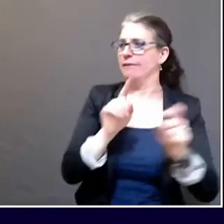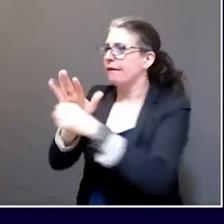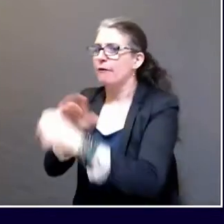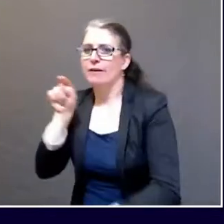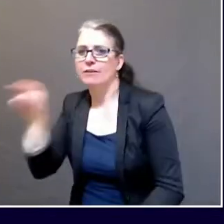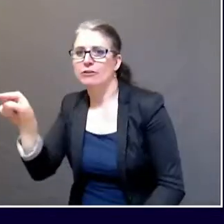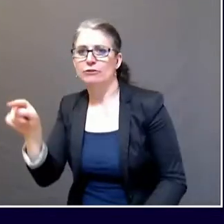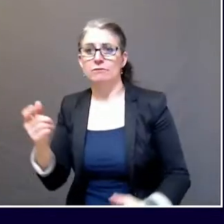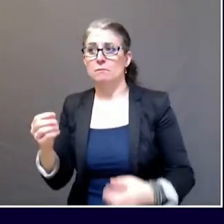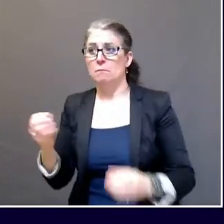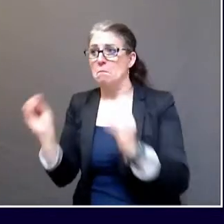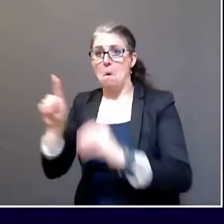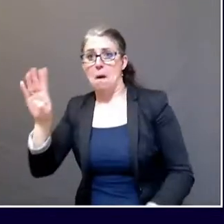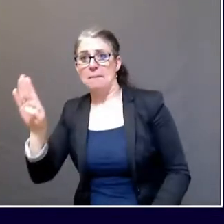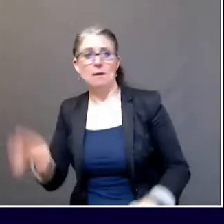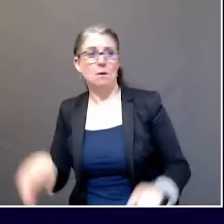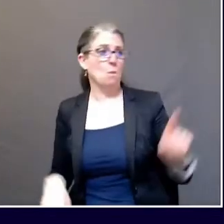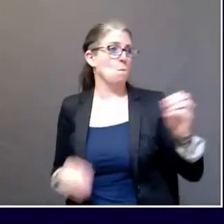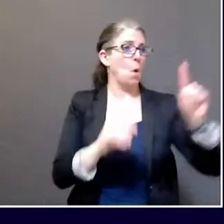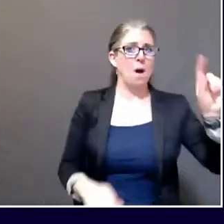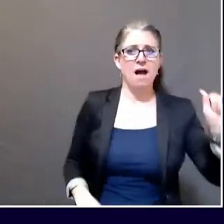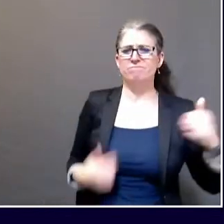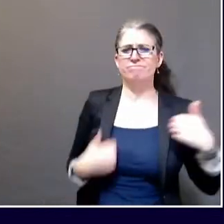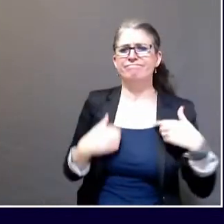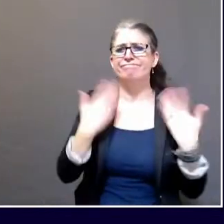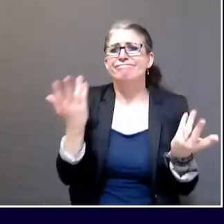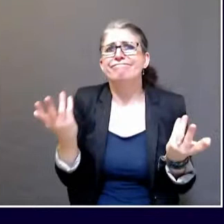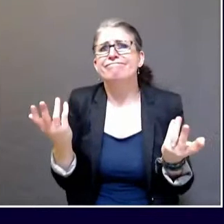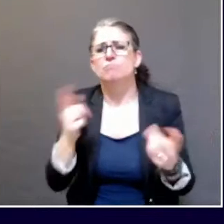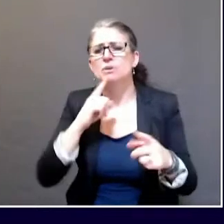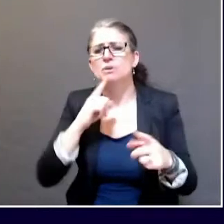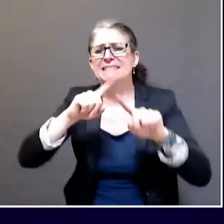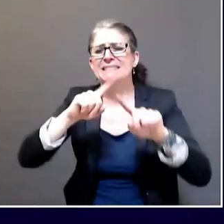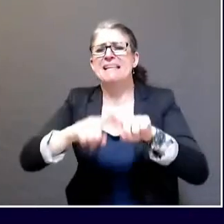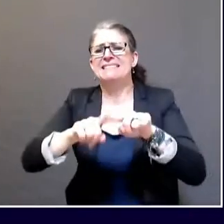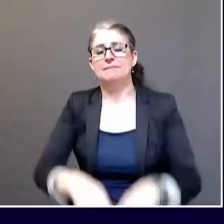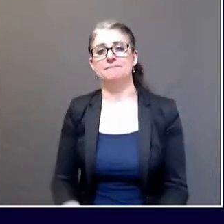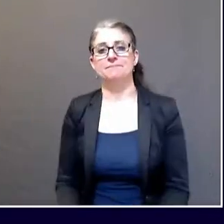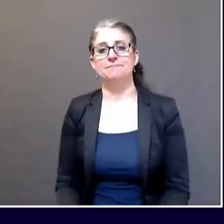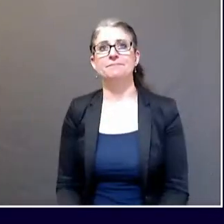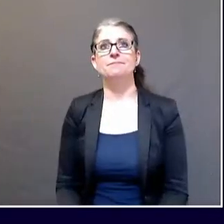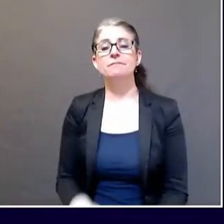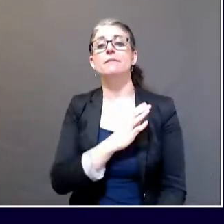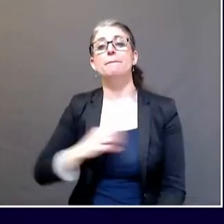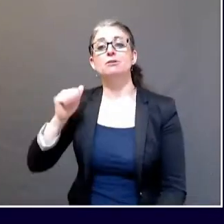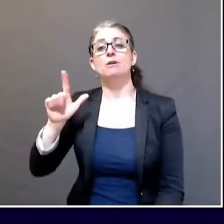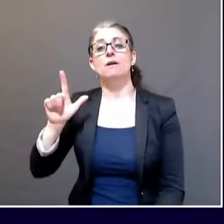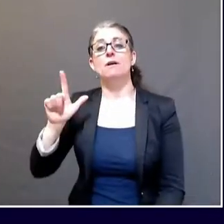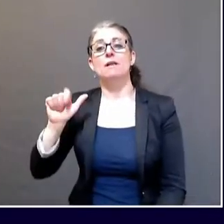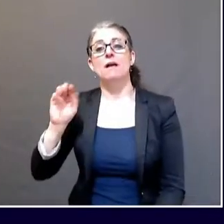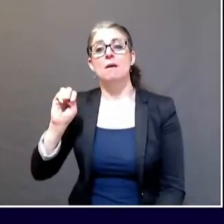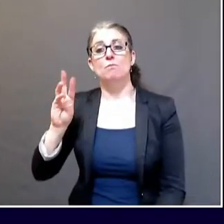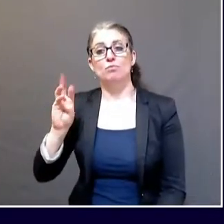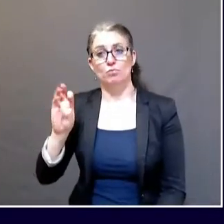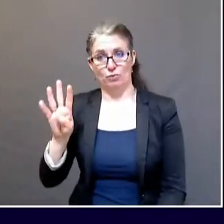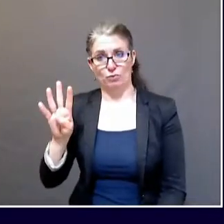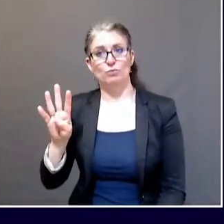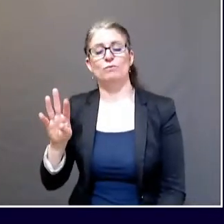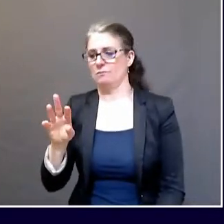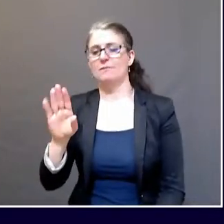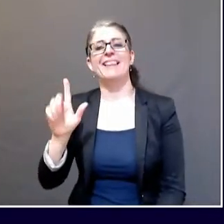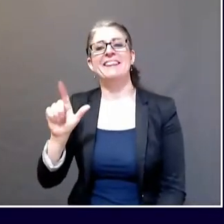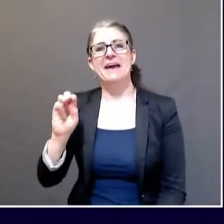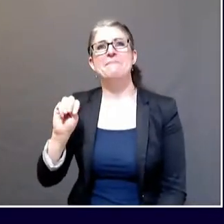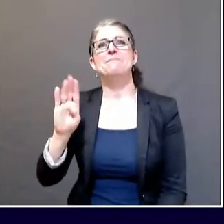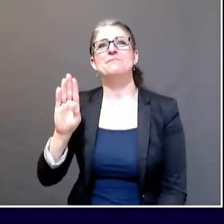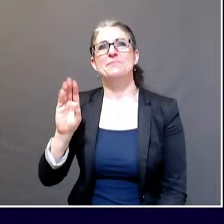on 1B. Yeah, and that strategy of trying to have these overlapping phases is part of the reason why Maine remains highest in